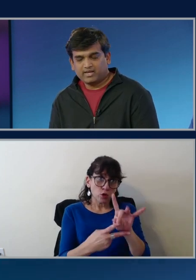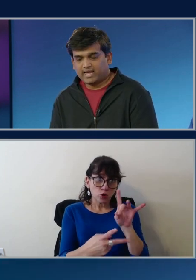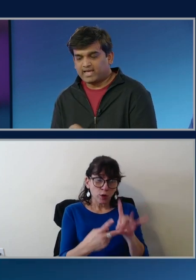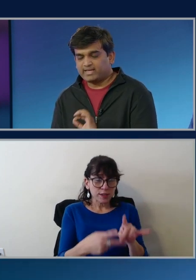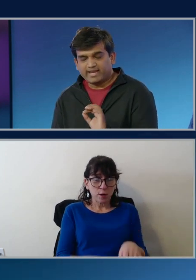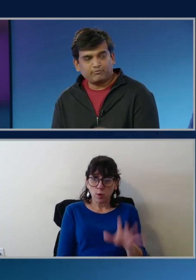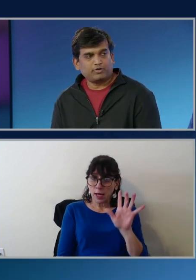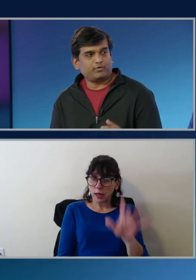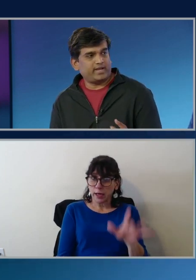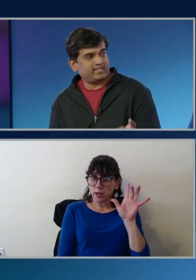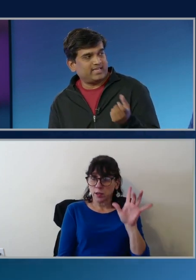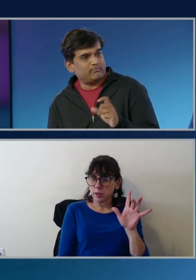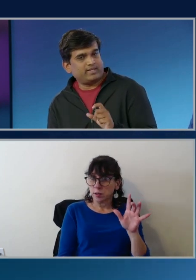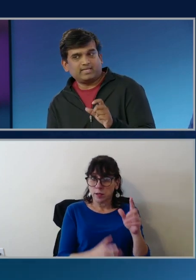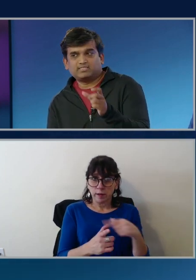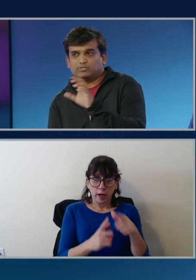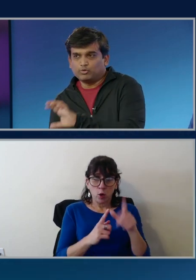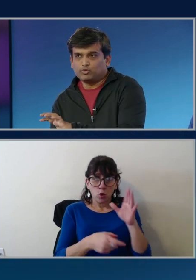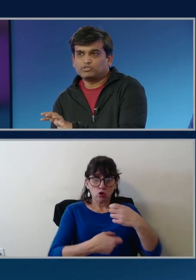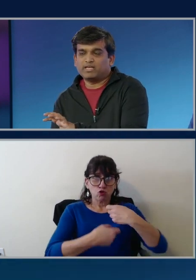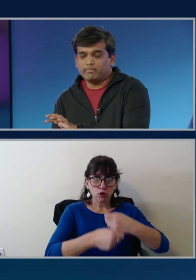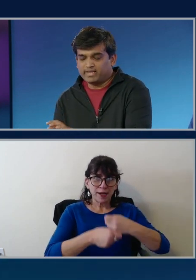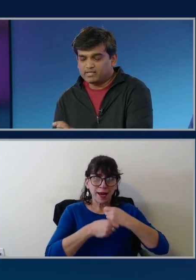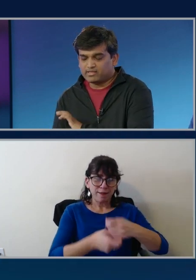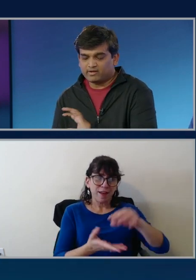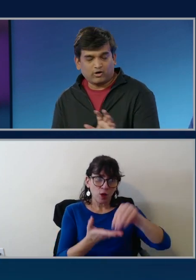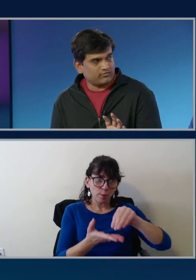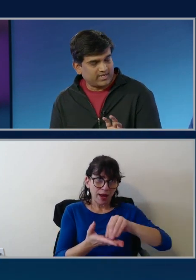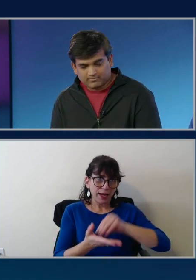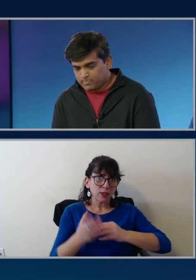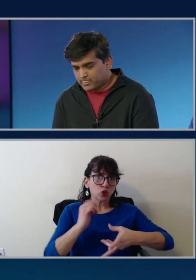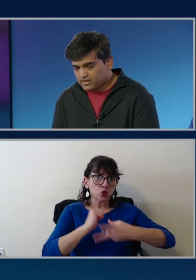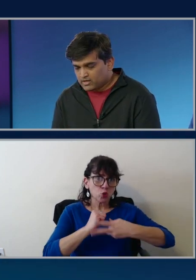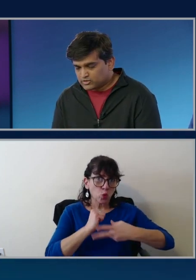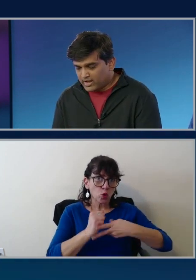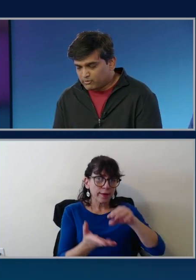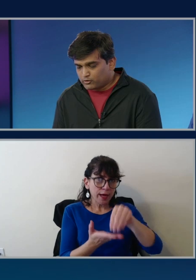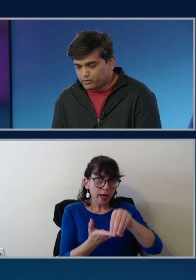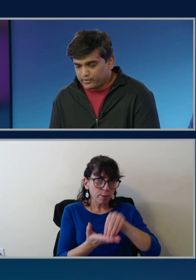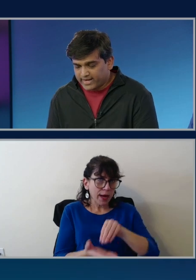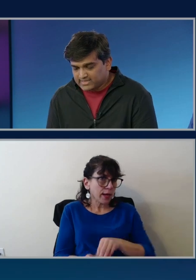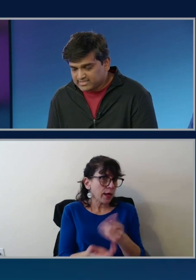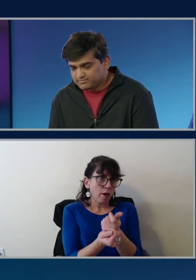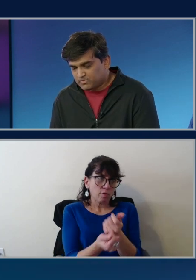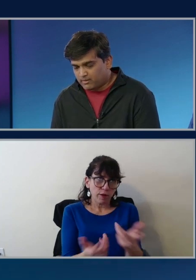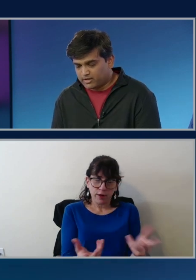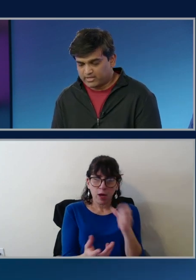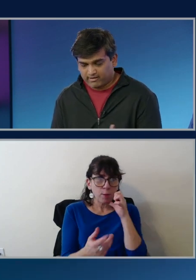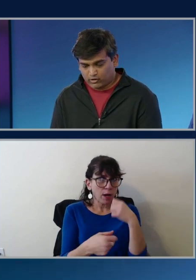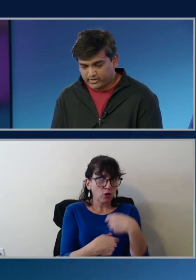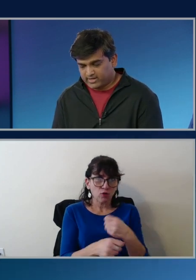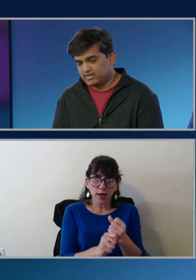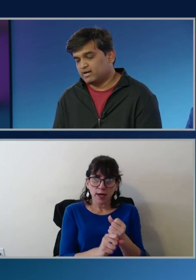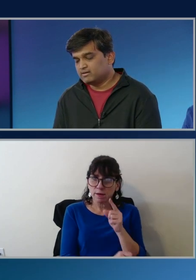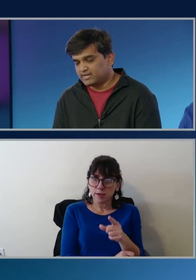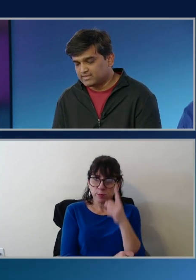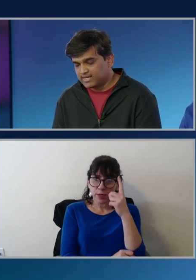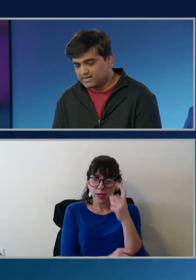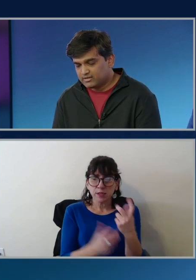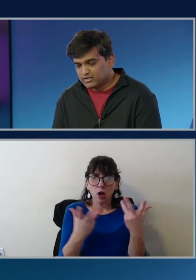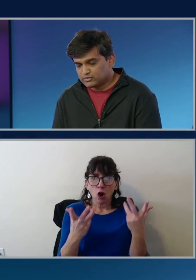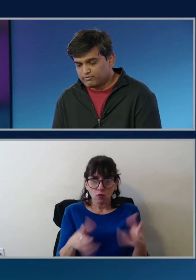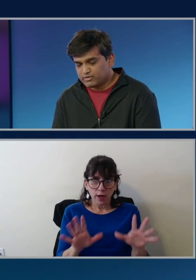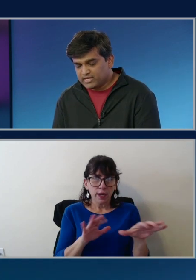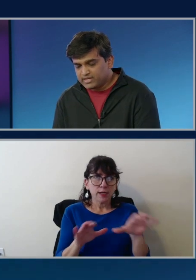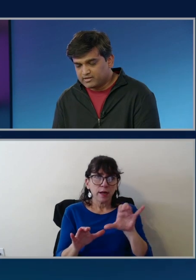here, and it would create the embeddings, store those embeddings, and all of that. So I'm not going to create this because I have already done